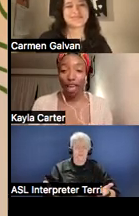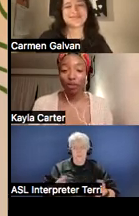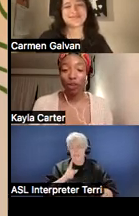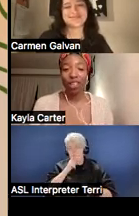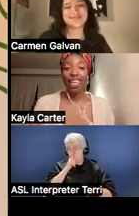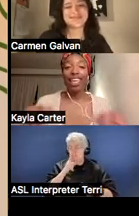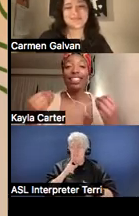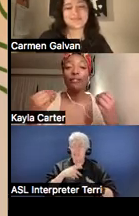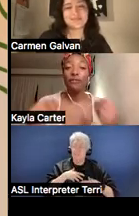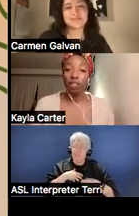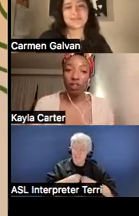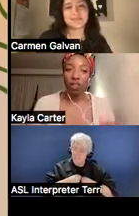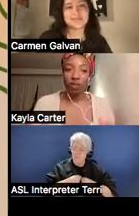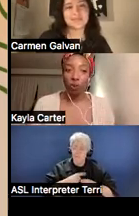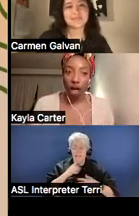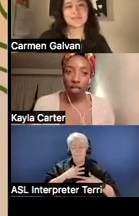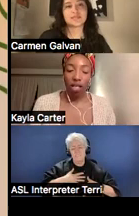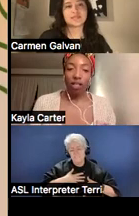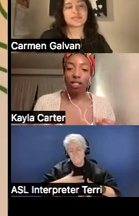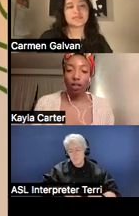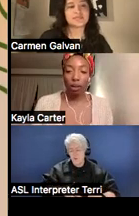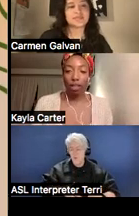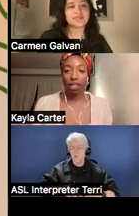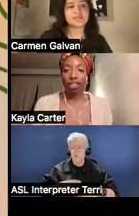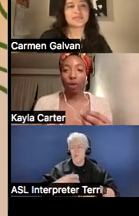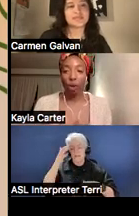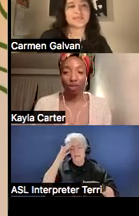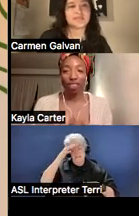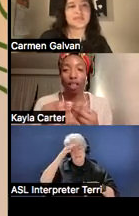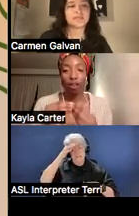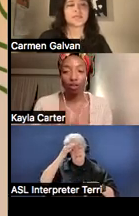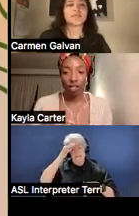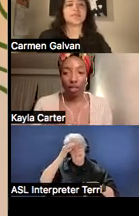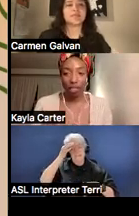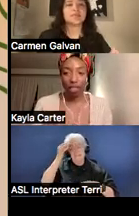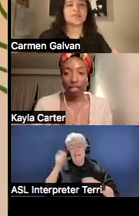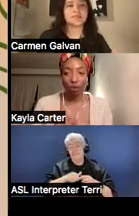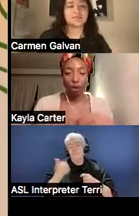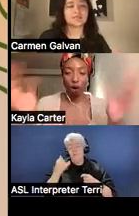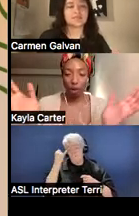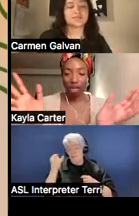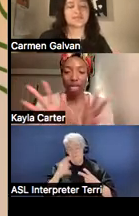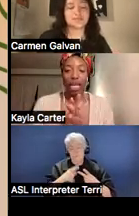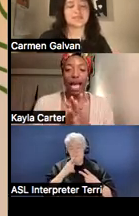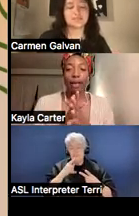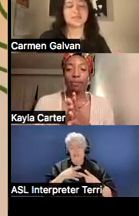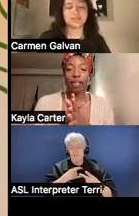extremely painful. It is physical as well. It's another myth that we both love to completely rip